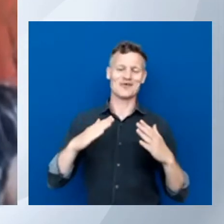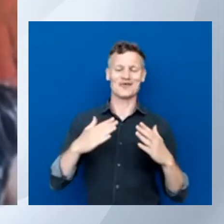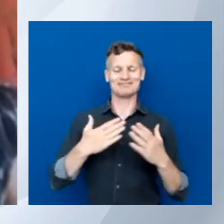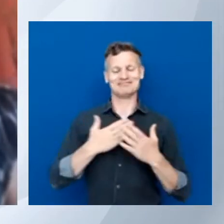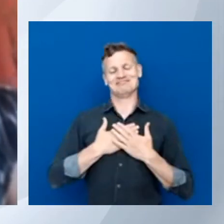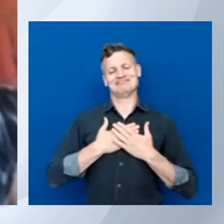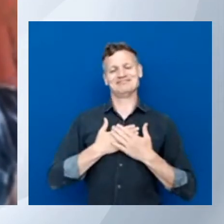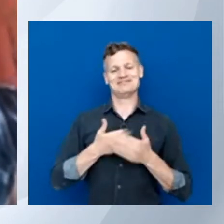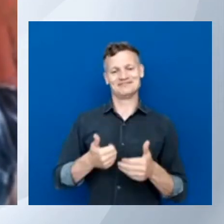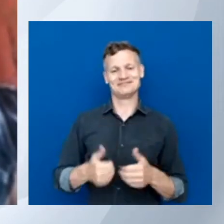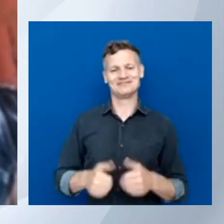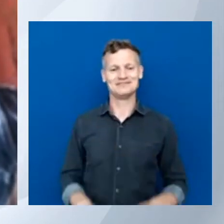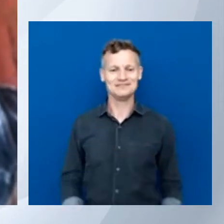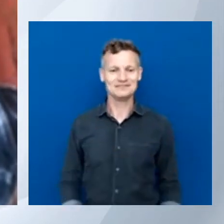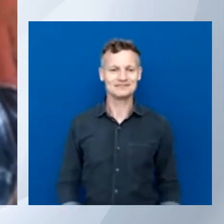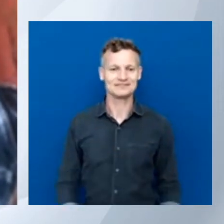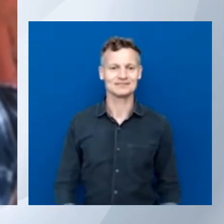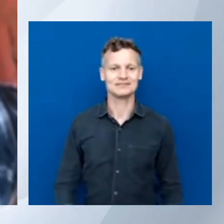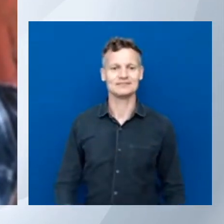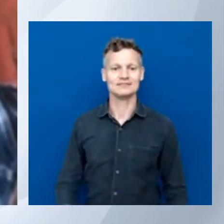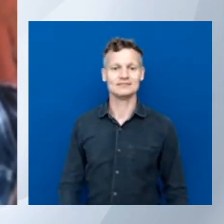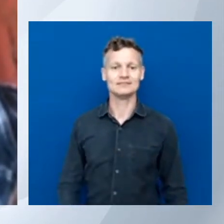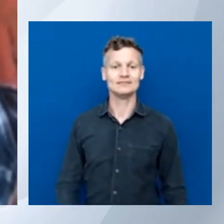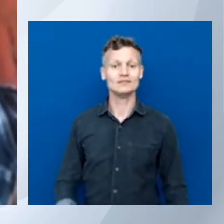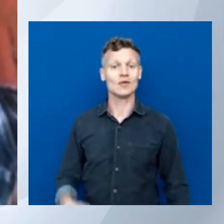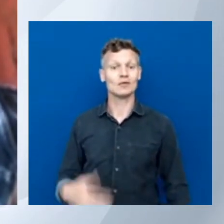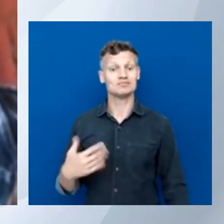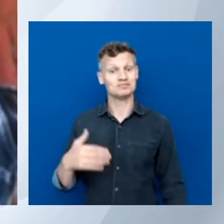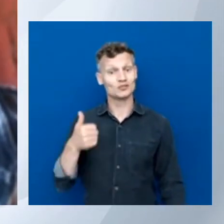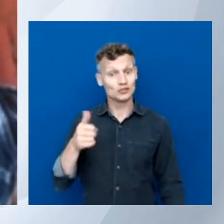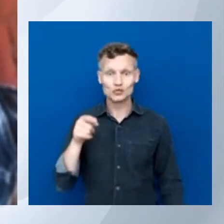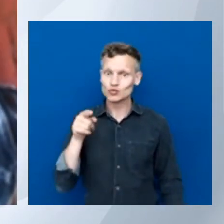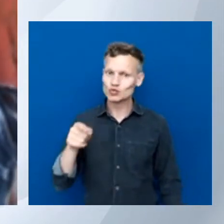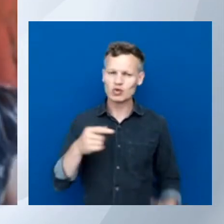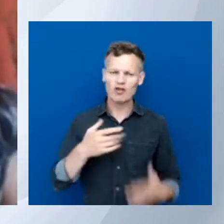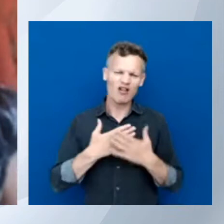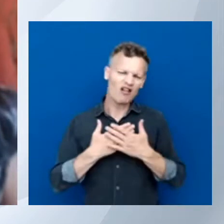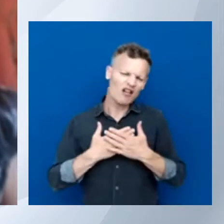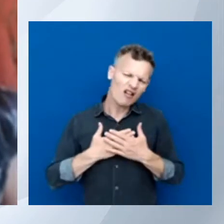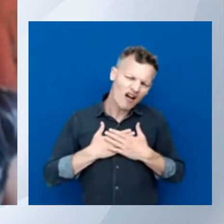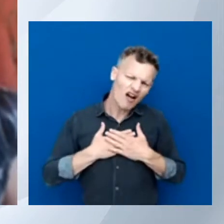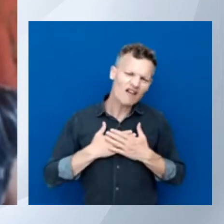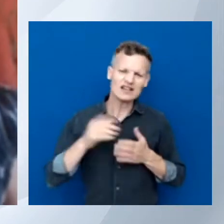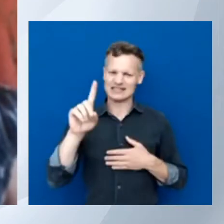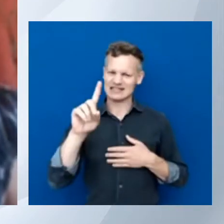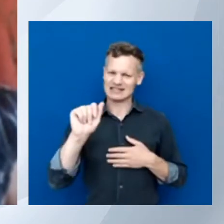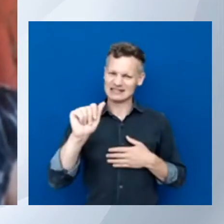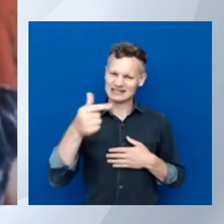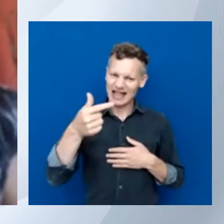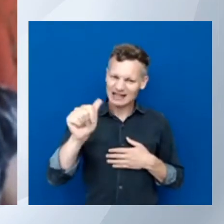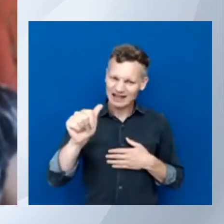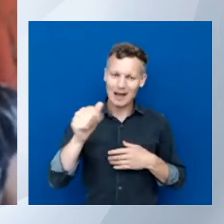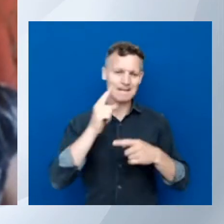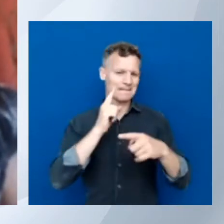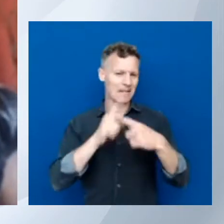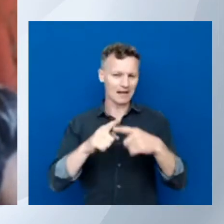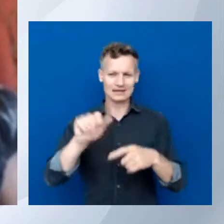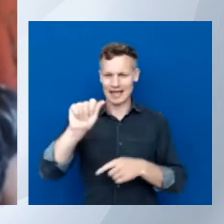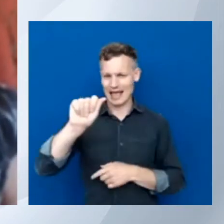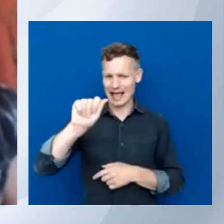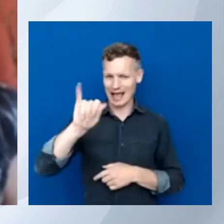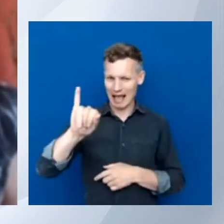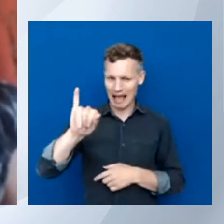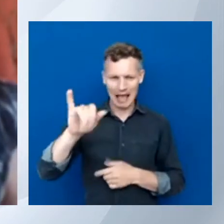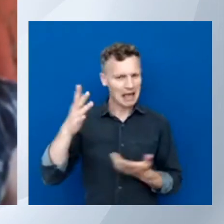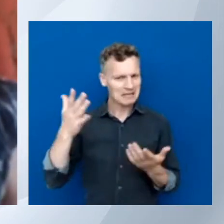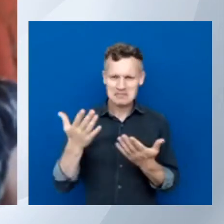So you're absolutely obsessed with data and passionate about AI. Can you tell a bit more about that? What do you do?